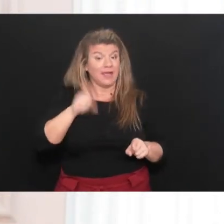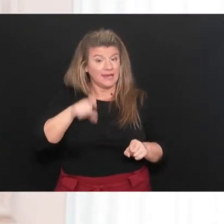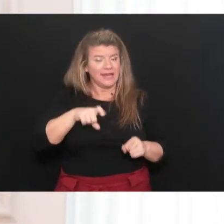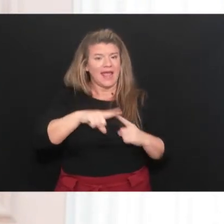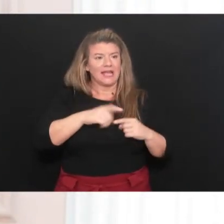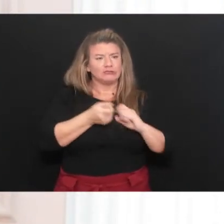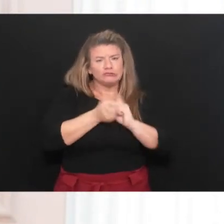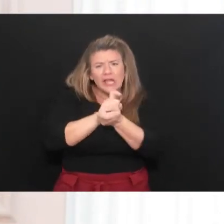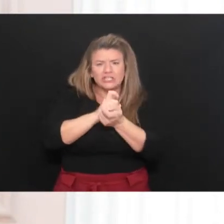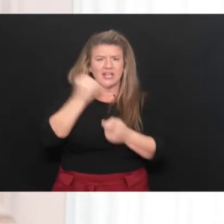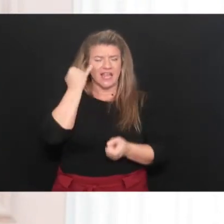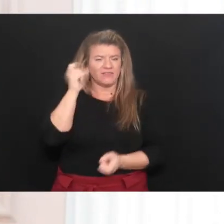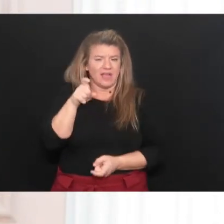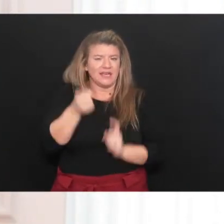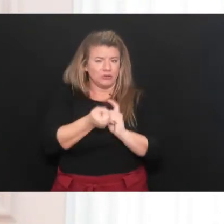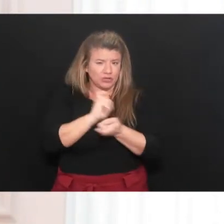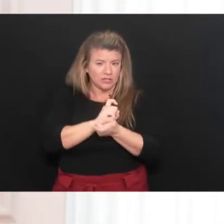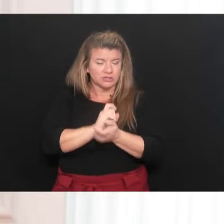as they need to do.